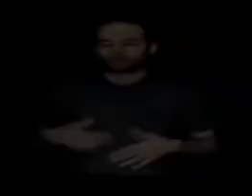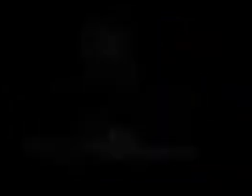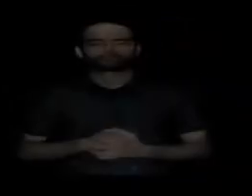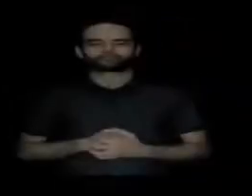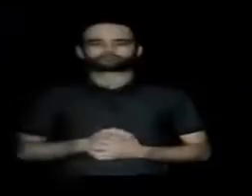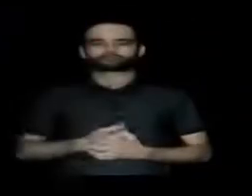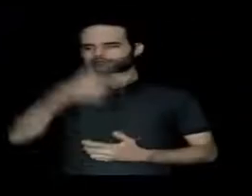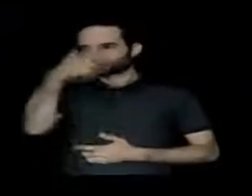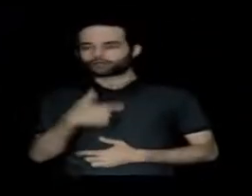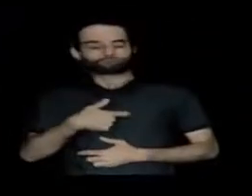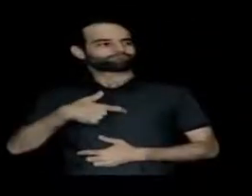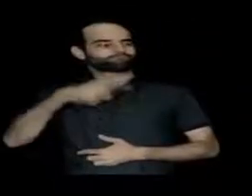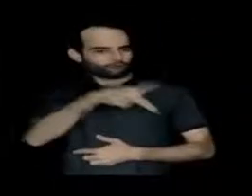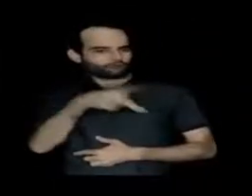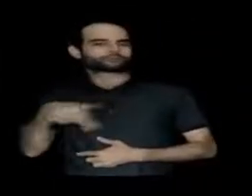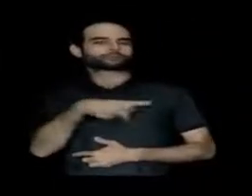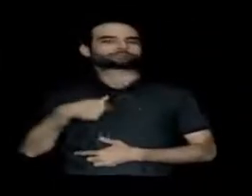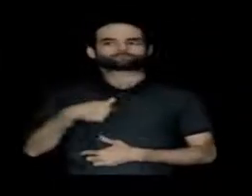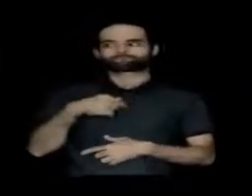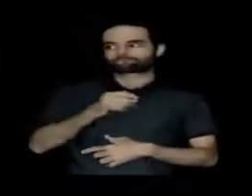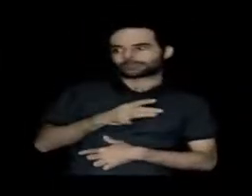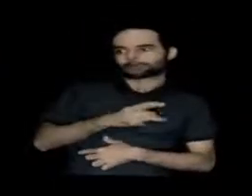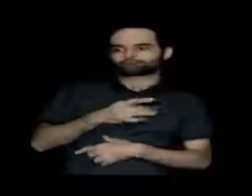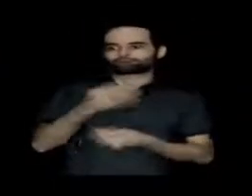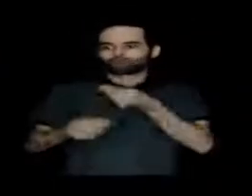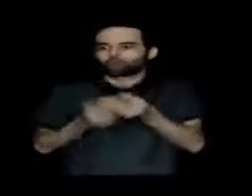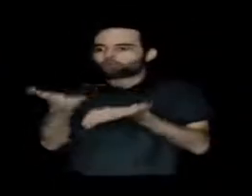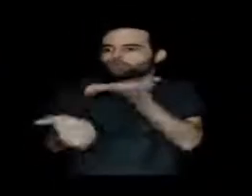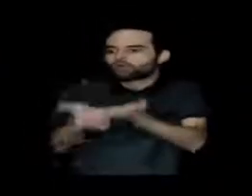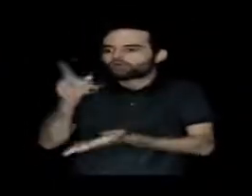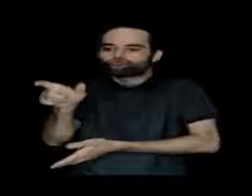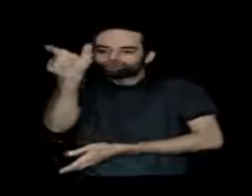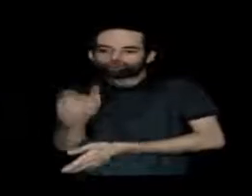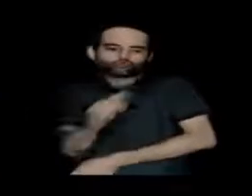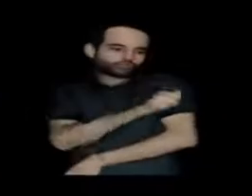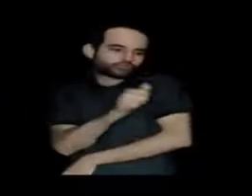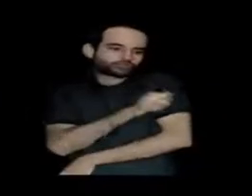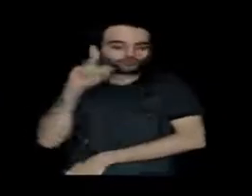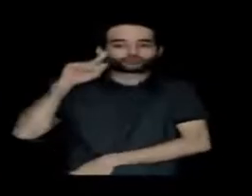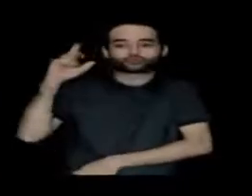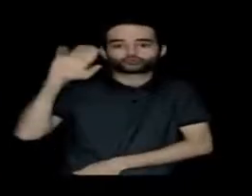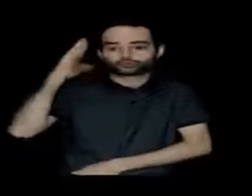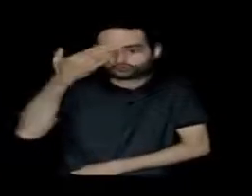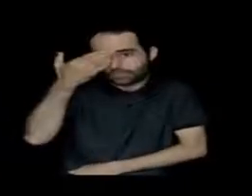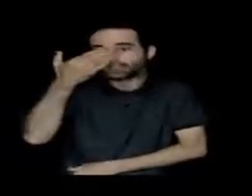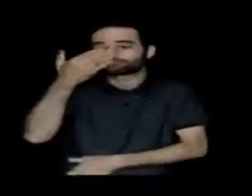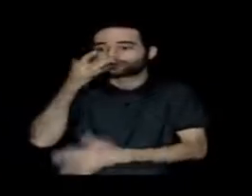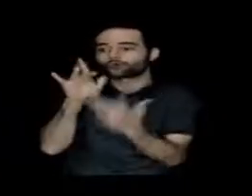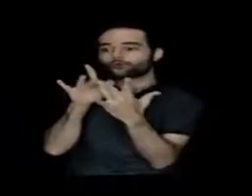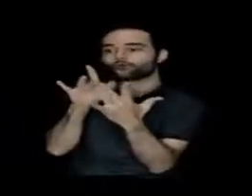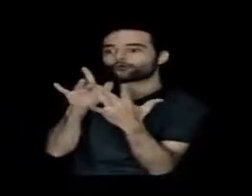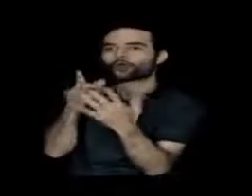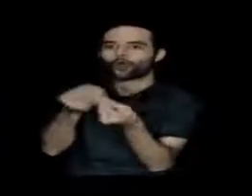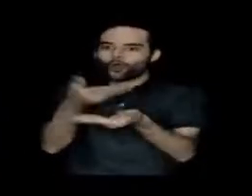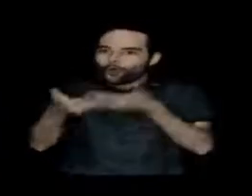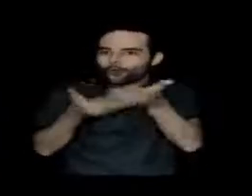interpretation. I was scared. If I was afraid as a professor of dealing with a deafblind student, when we start dealing